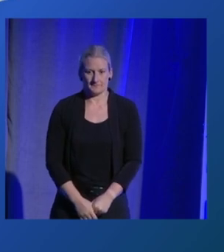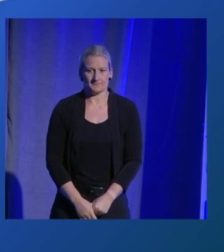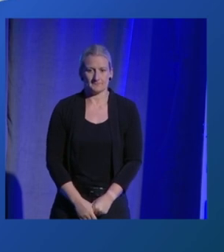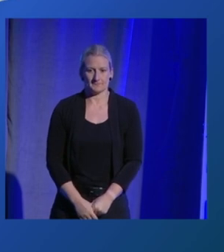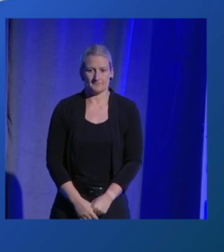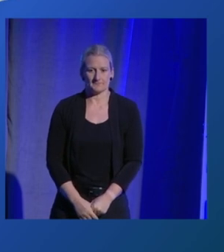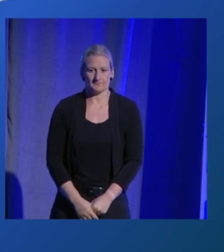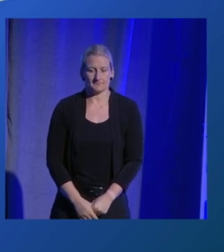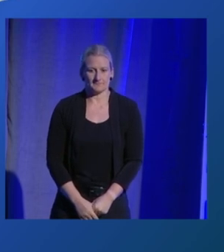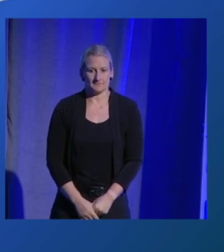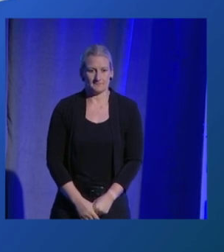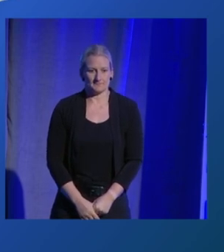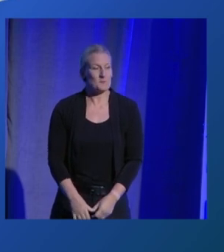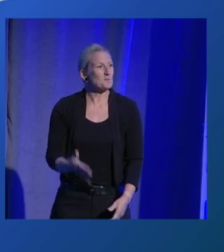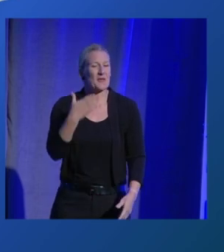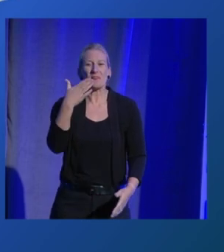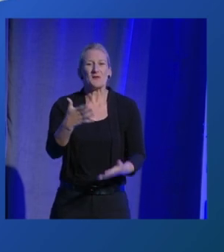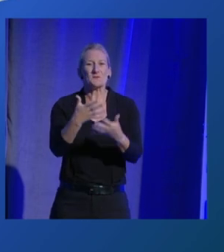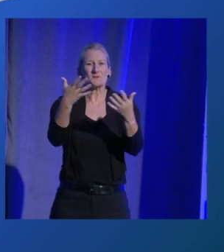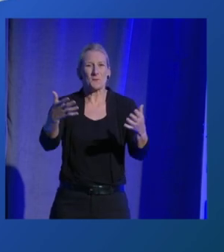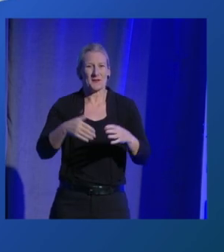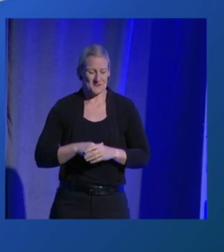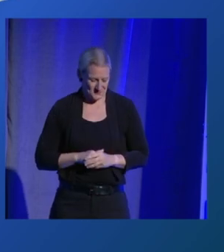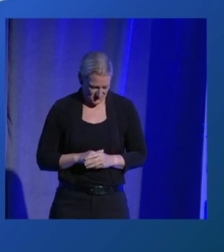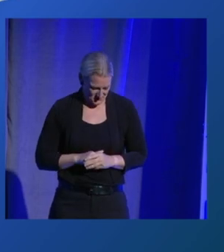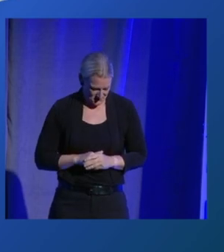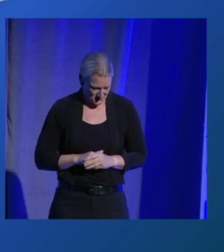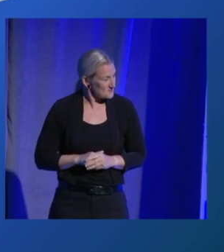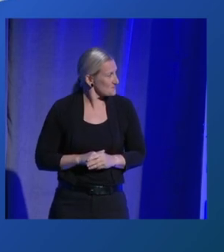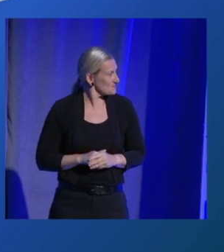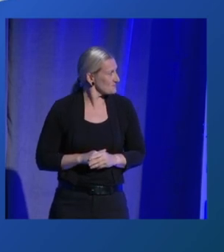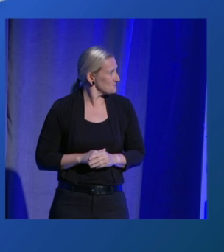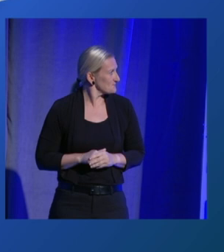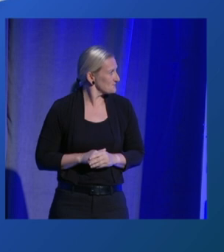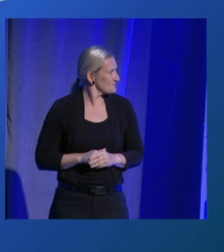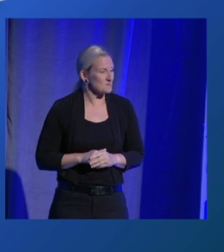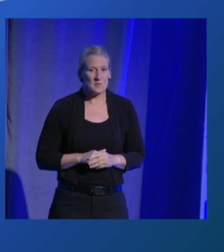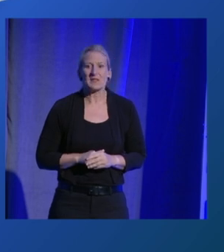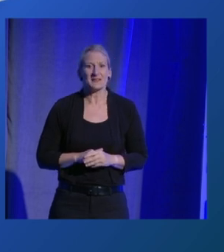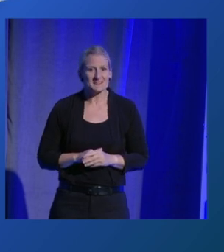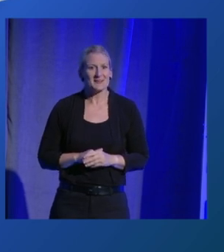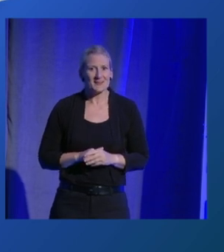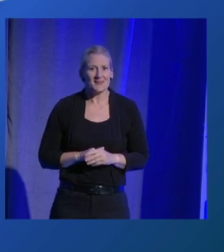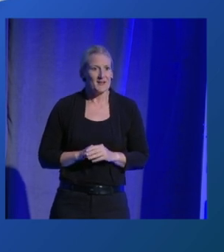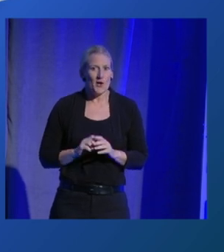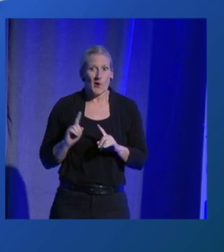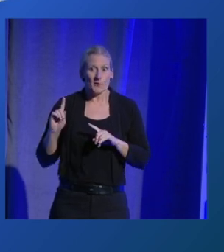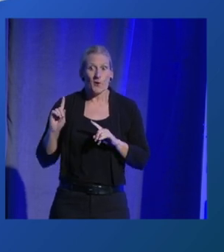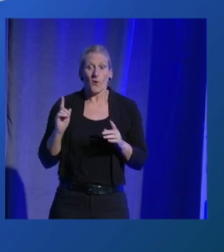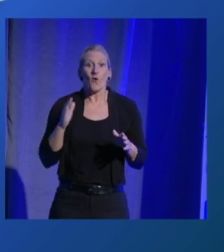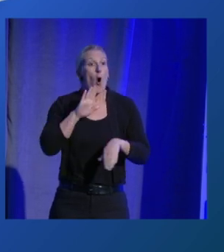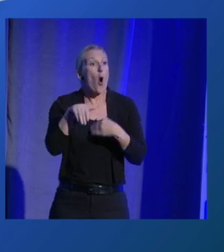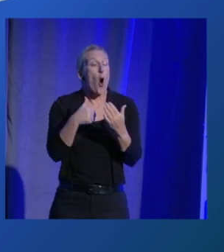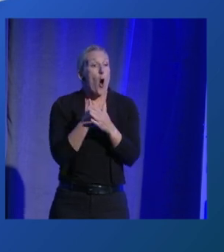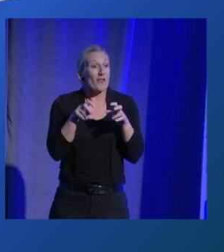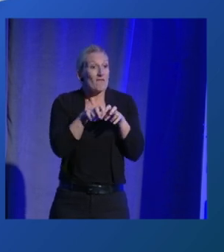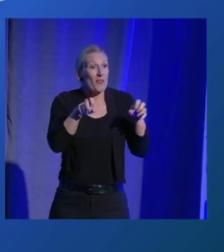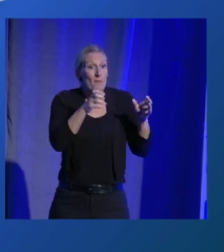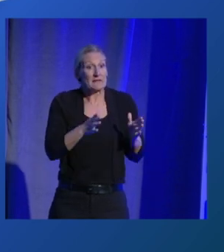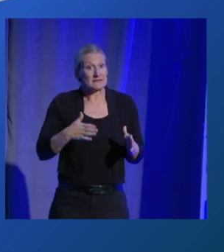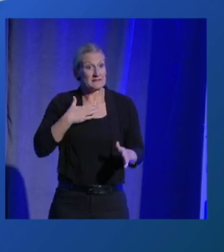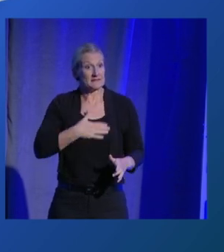up thank you so much yes I'd love to invite all of the panelists to join us here